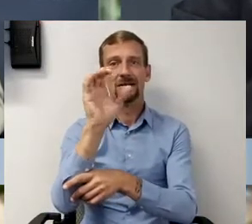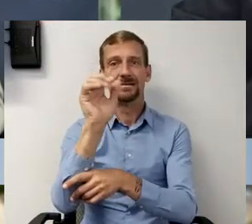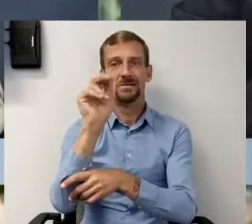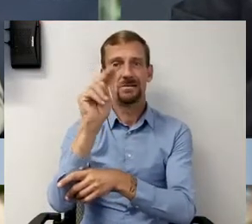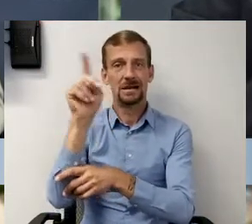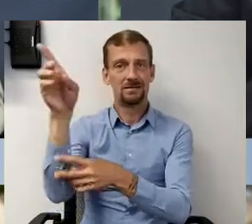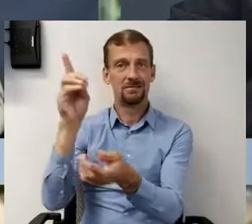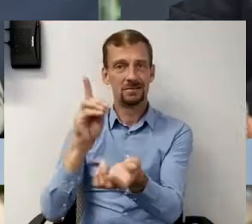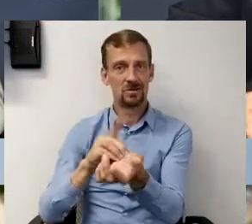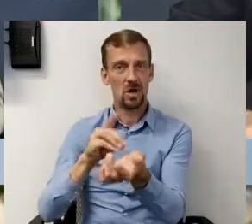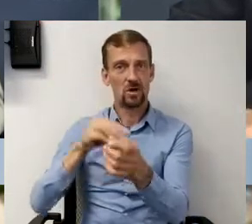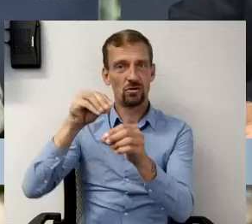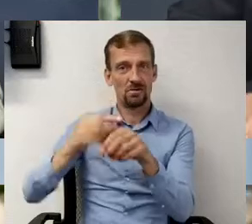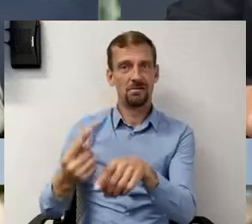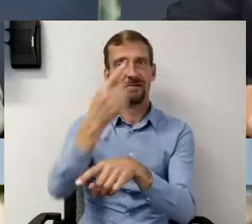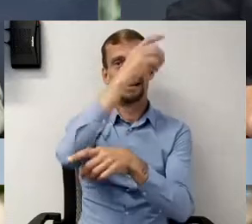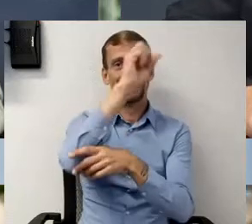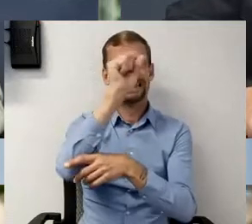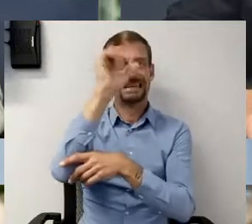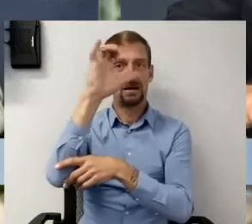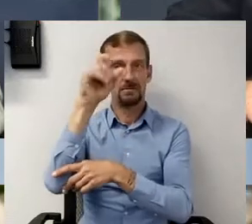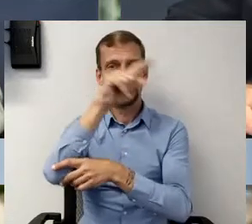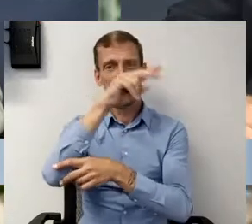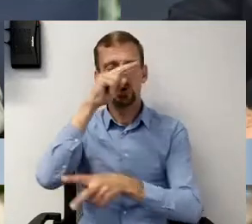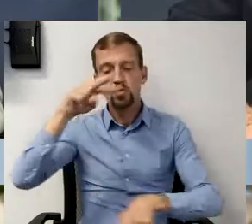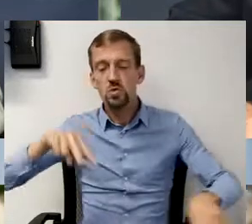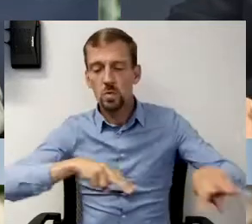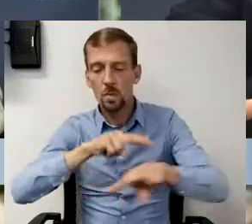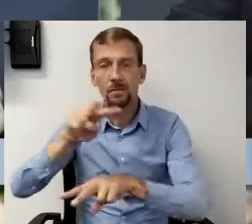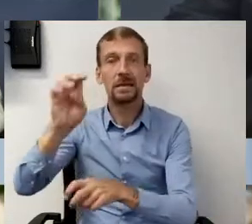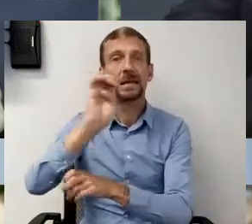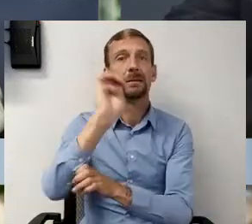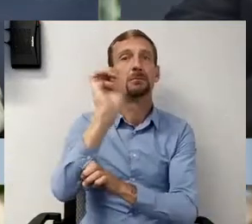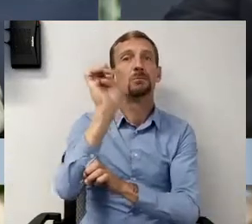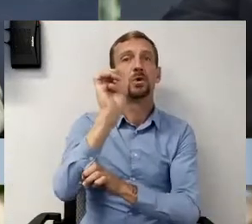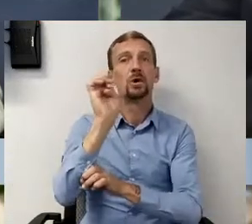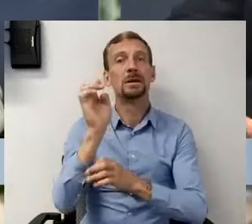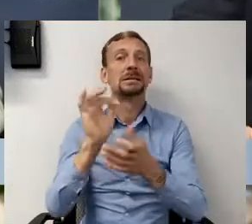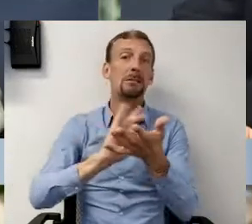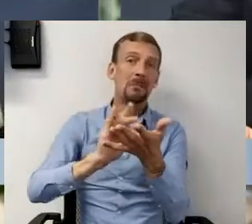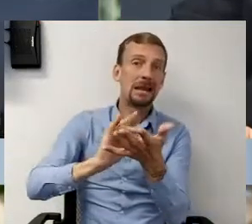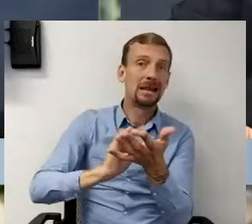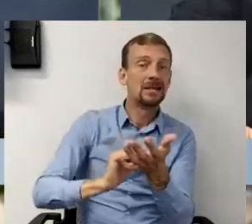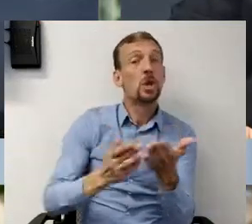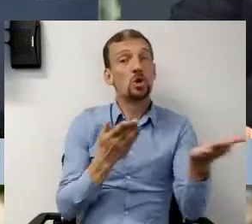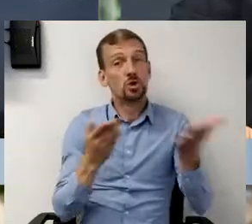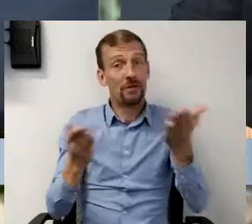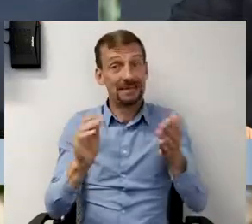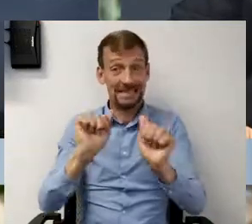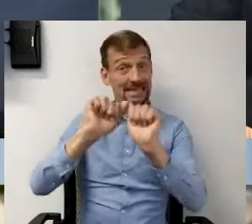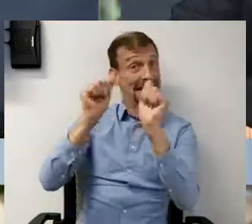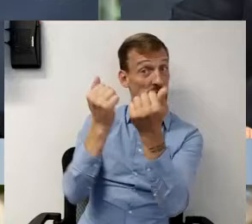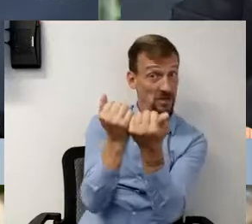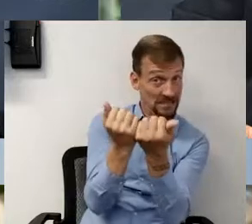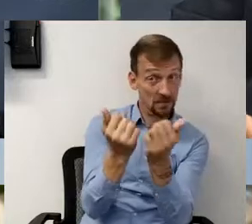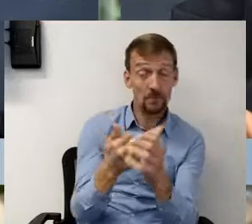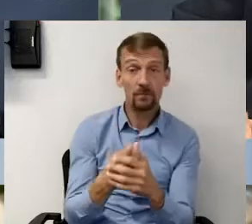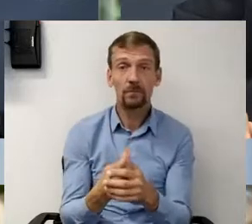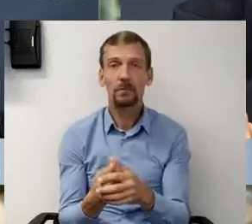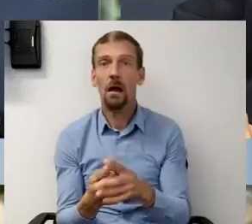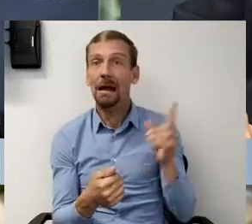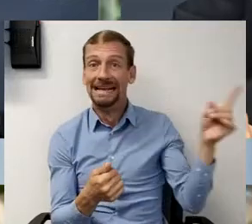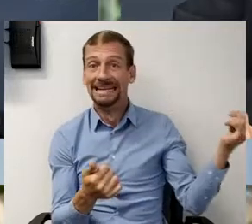physician in Sacramento. He oversees the Emergency Medicine Services Agency. And so